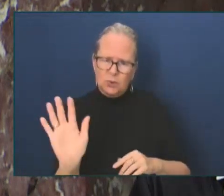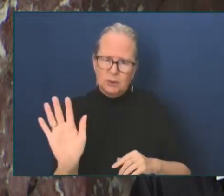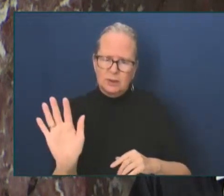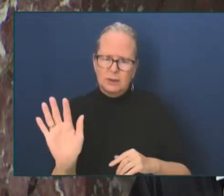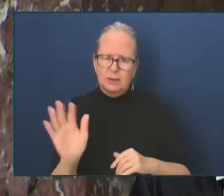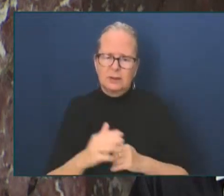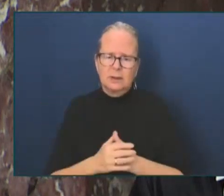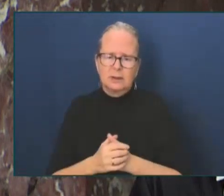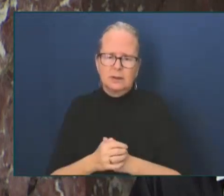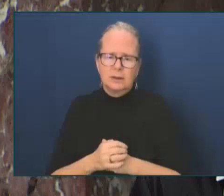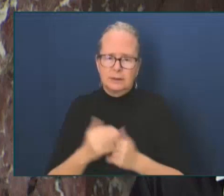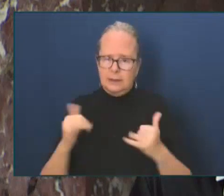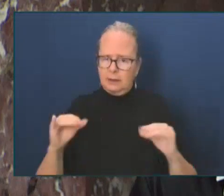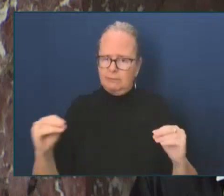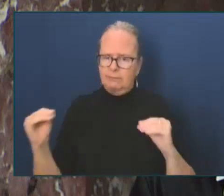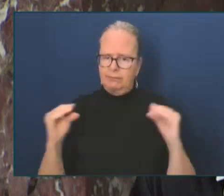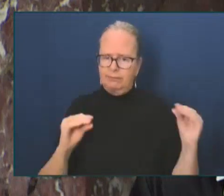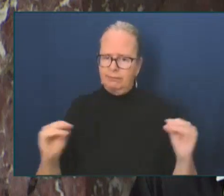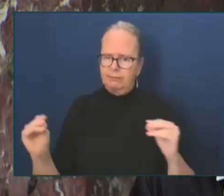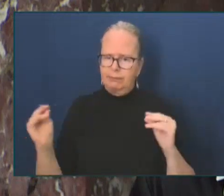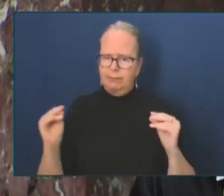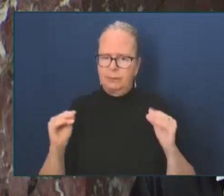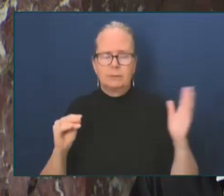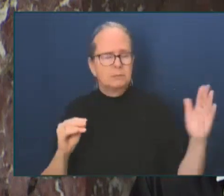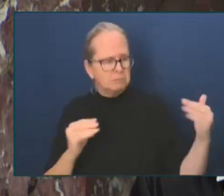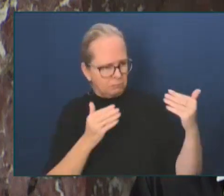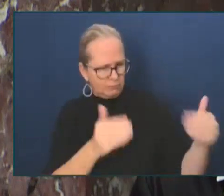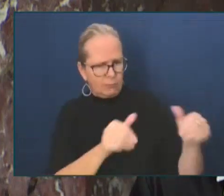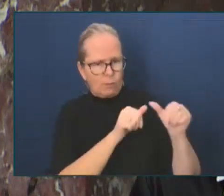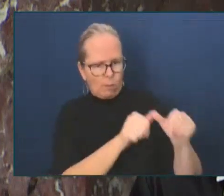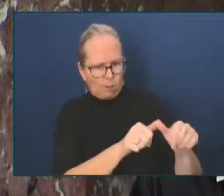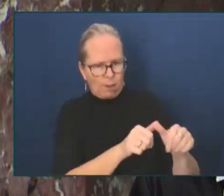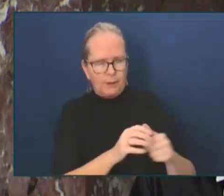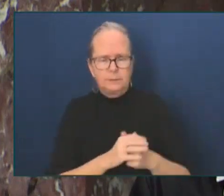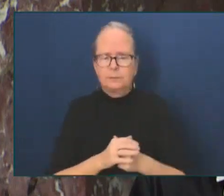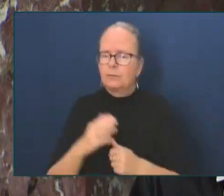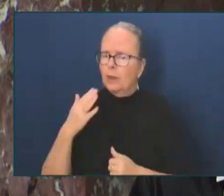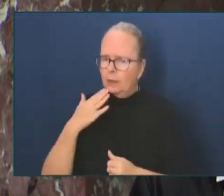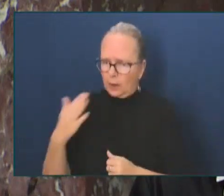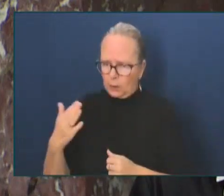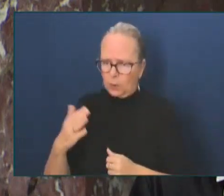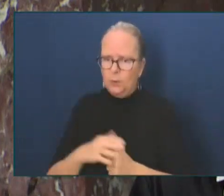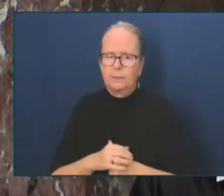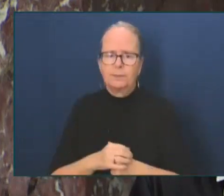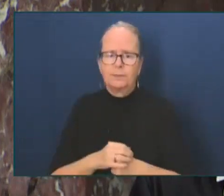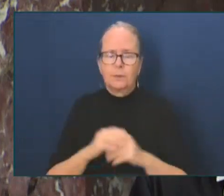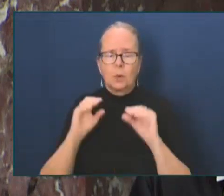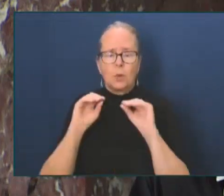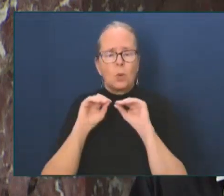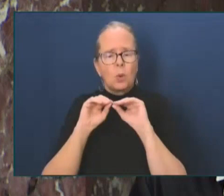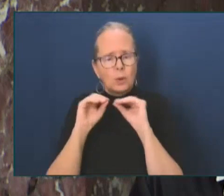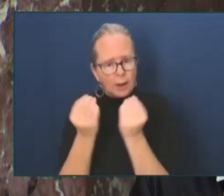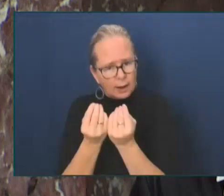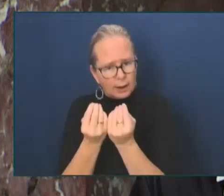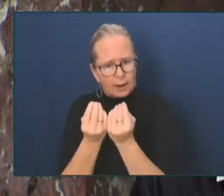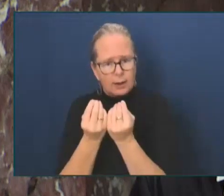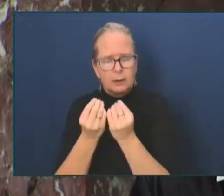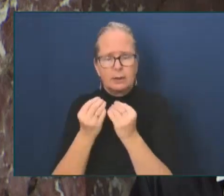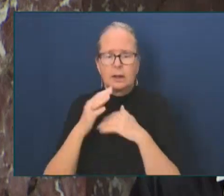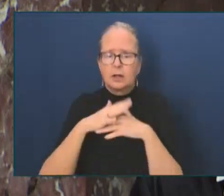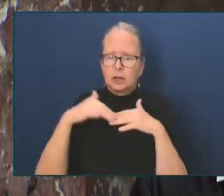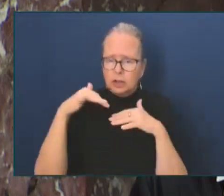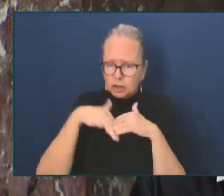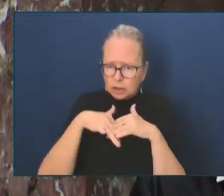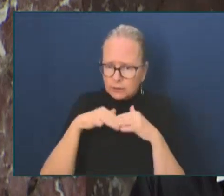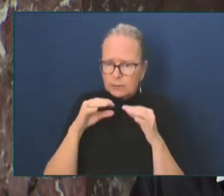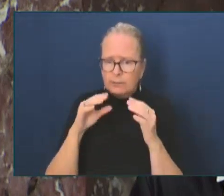Minister will continue. Thank you, Honourable Speaker. I've been listening to organisations, Indigenous communities, Indigenous leadership, and I have been hearing